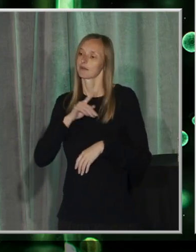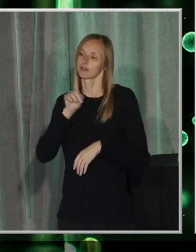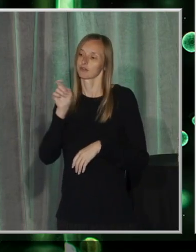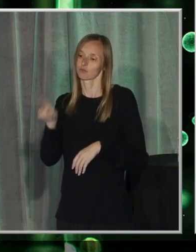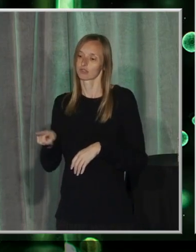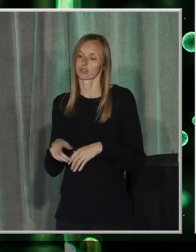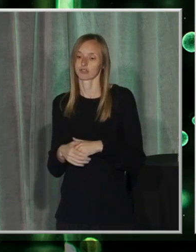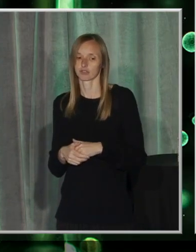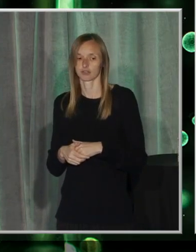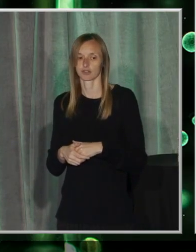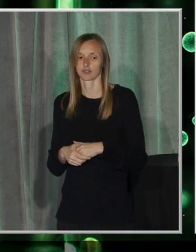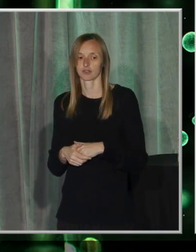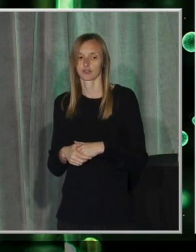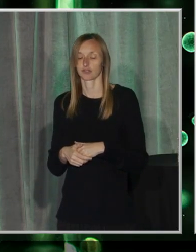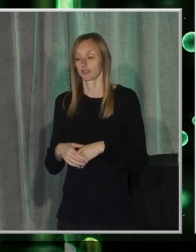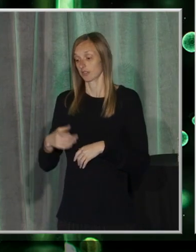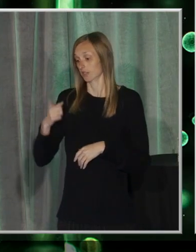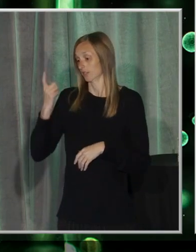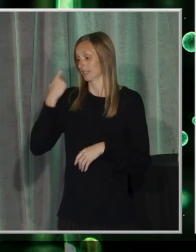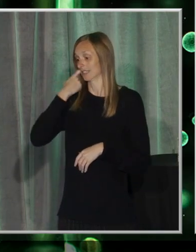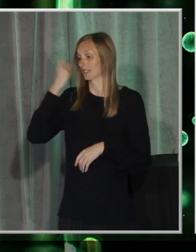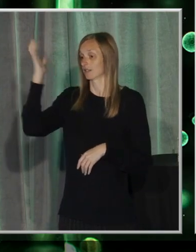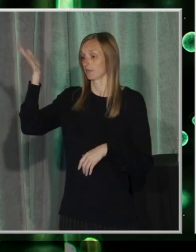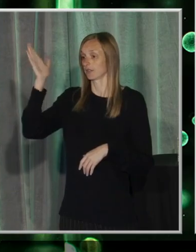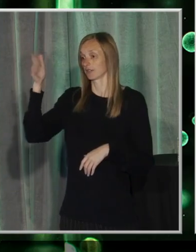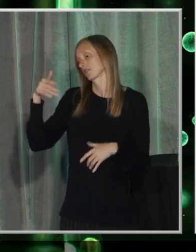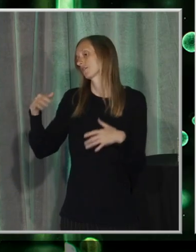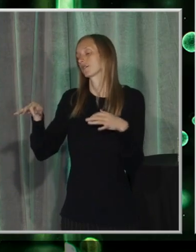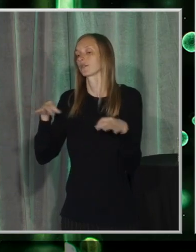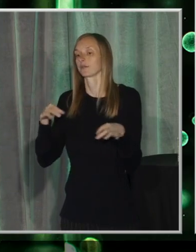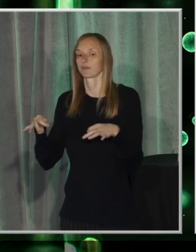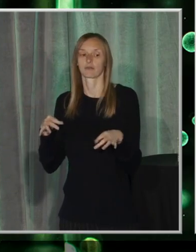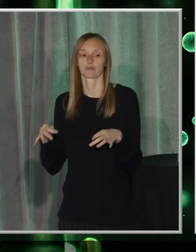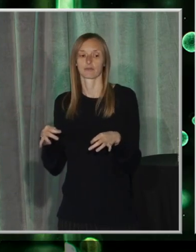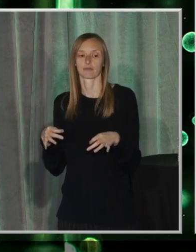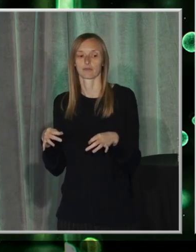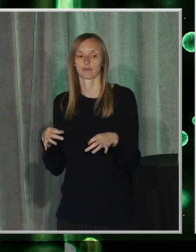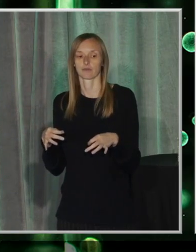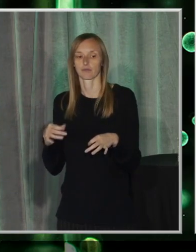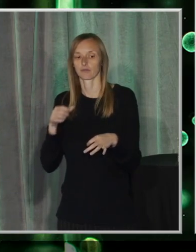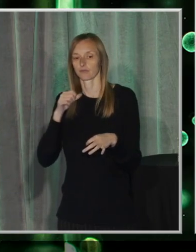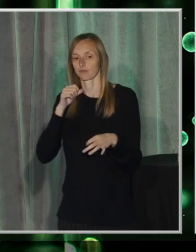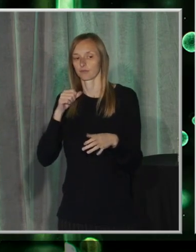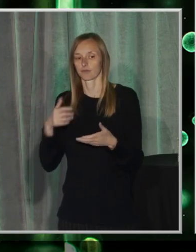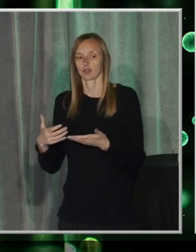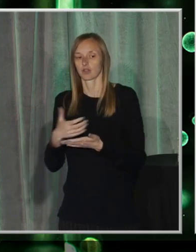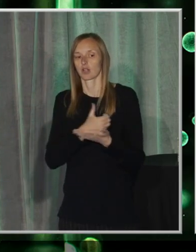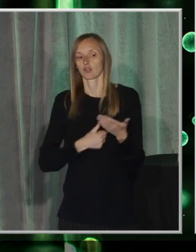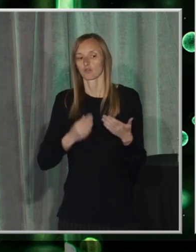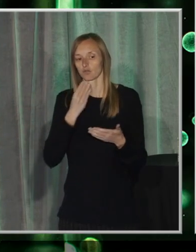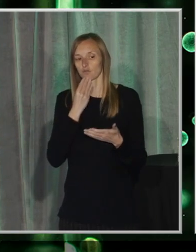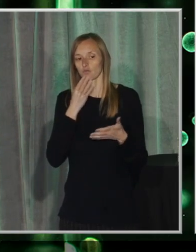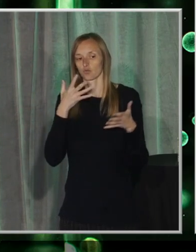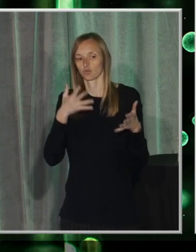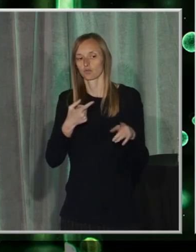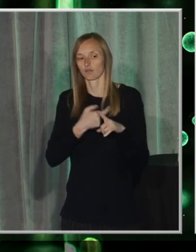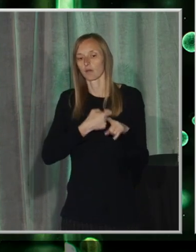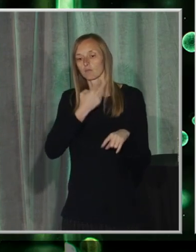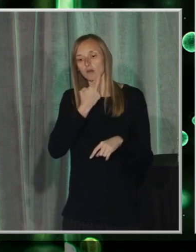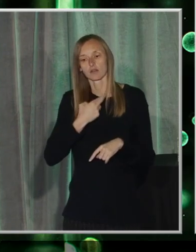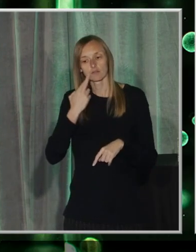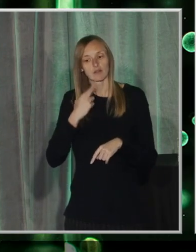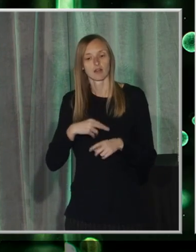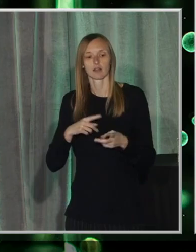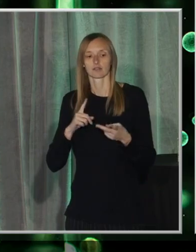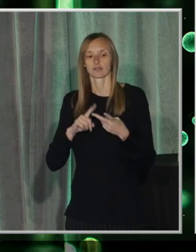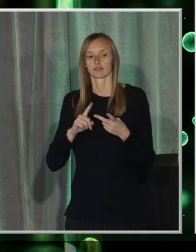is, in your presentation, you indicated that you were going to collect waste foods from restaurants and